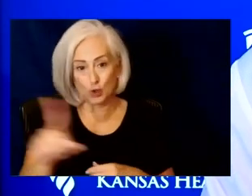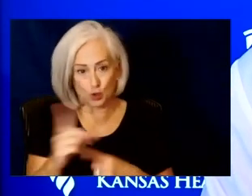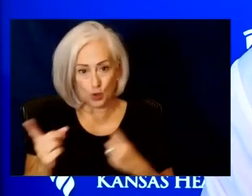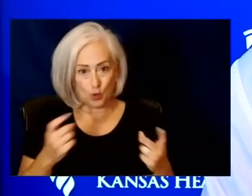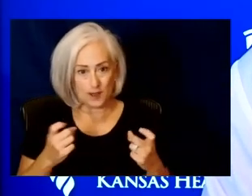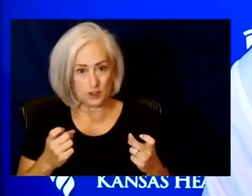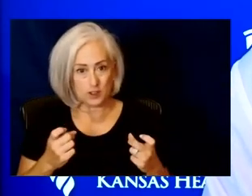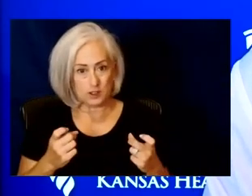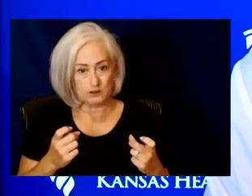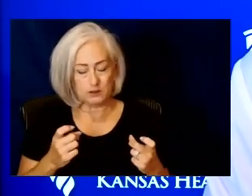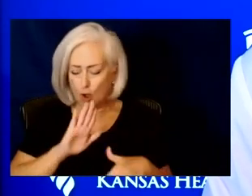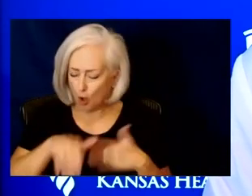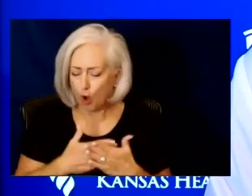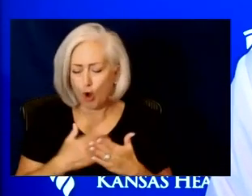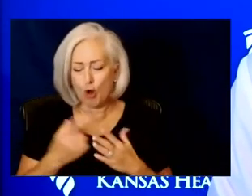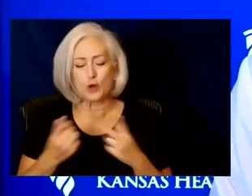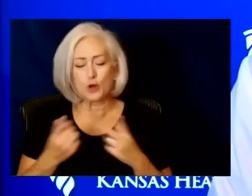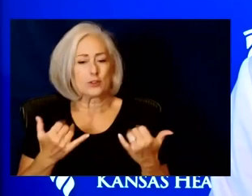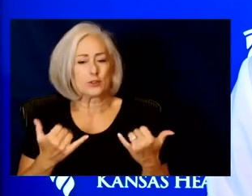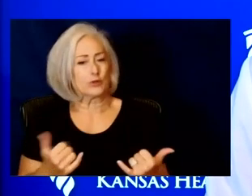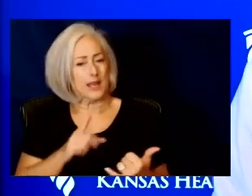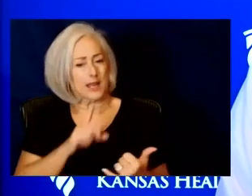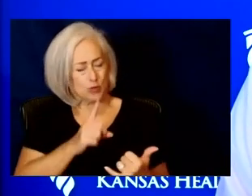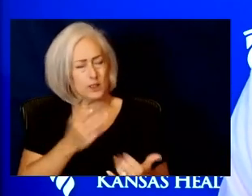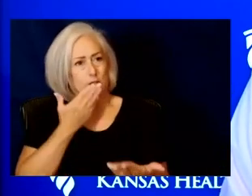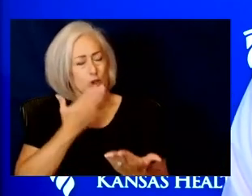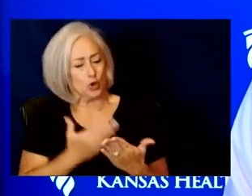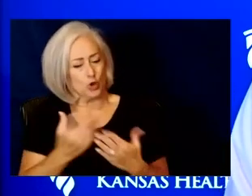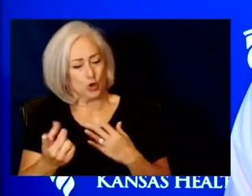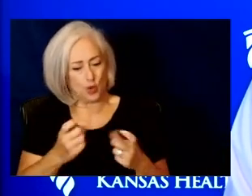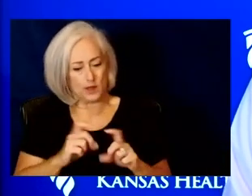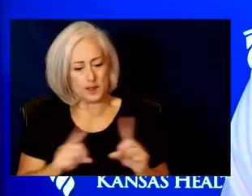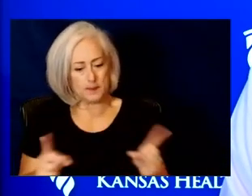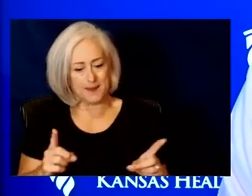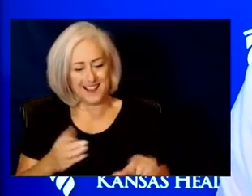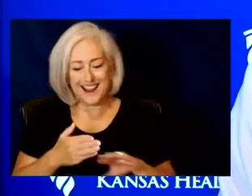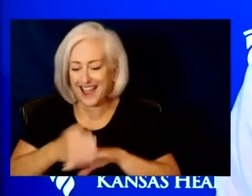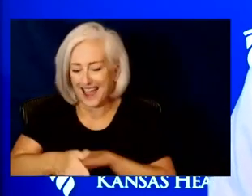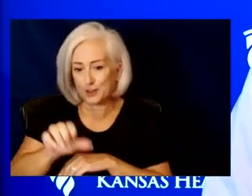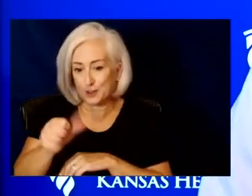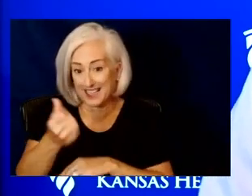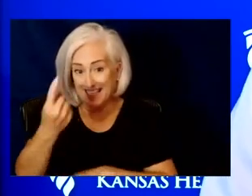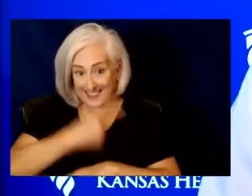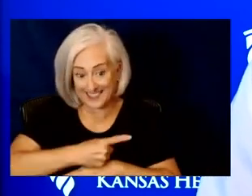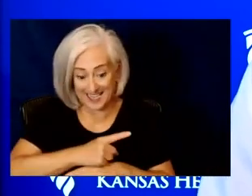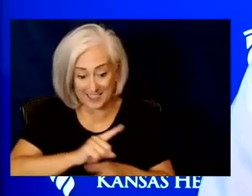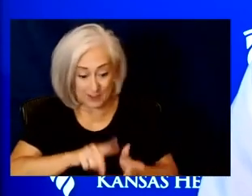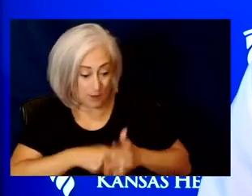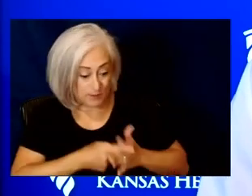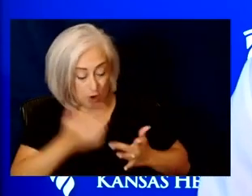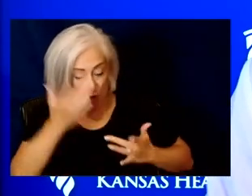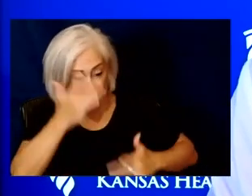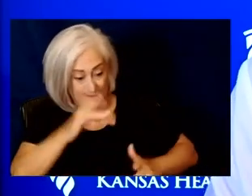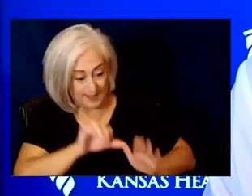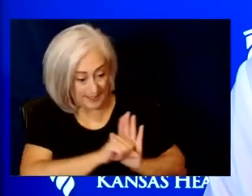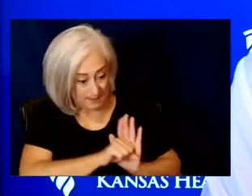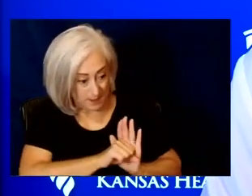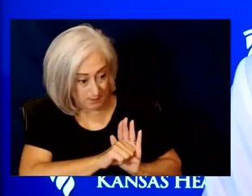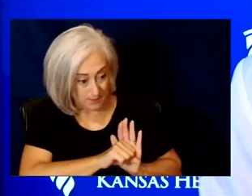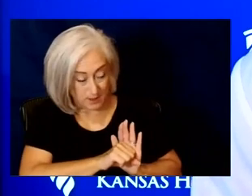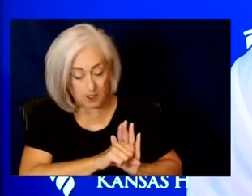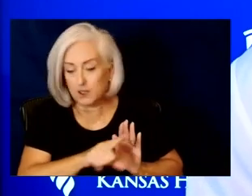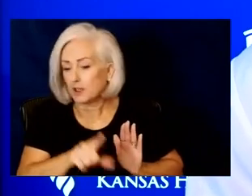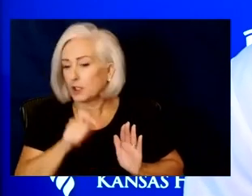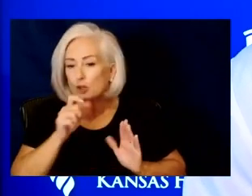point and insightful. But really, after that 10 days, after that symptom onset, you shouldn't be shedding any more live virus.